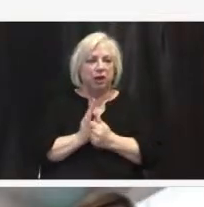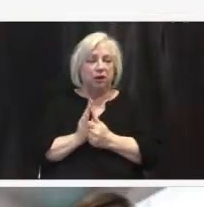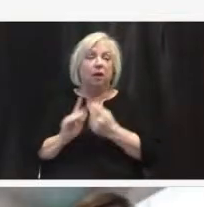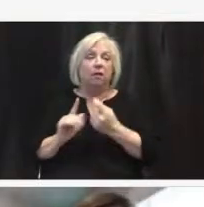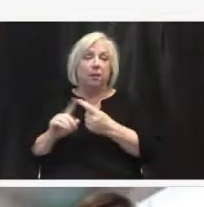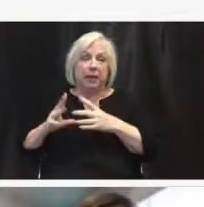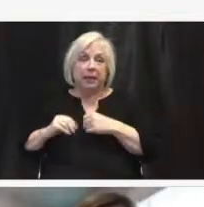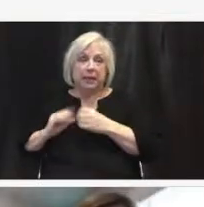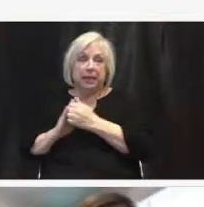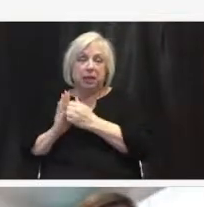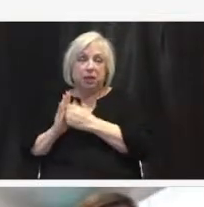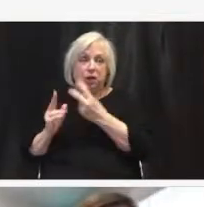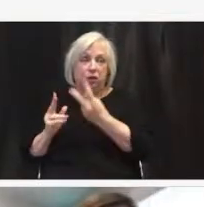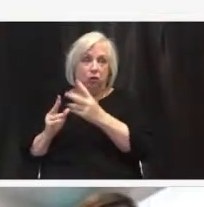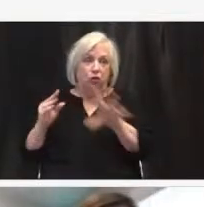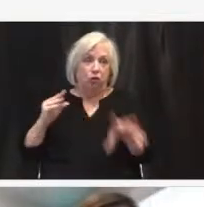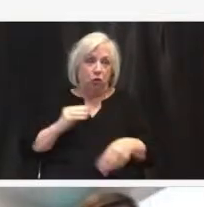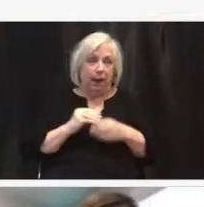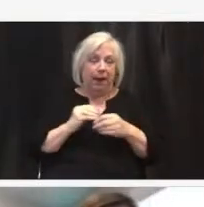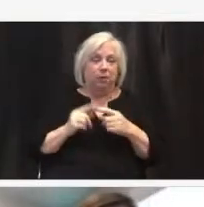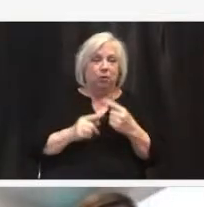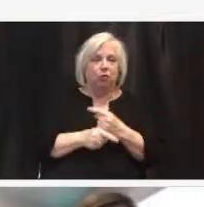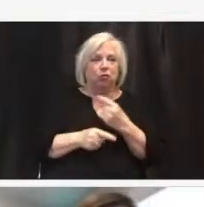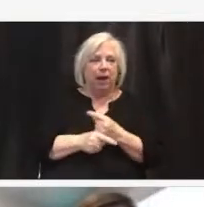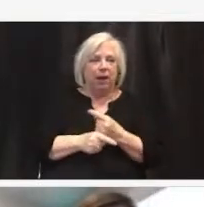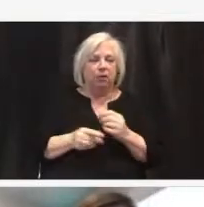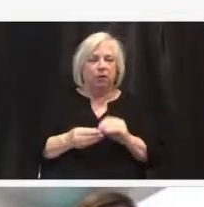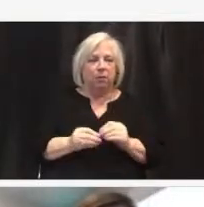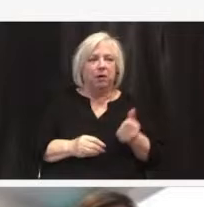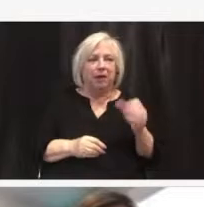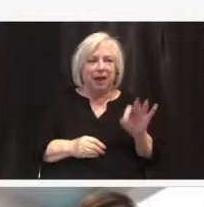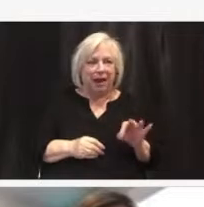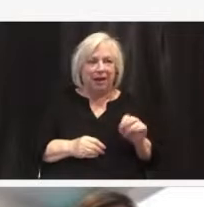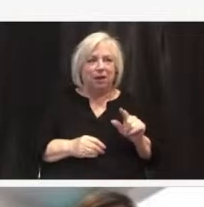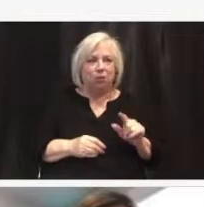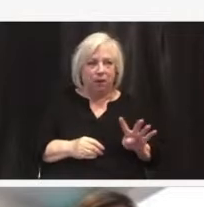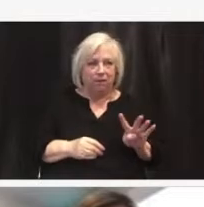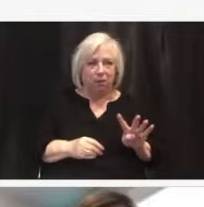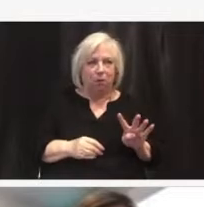agenda. That's item number 19 and item 24. We will put them